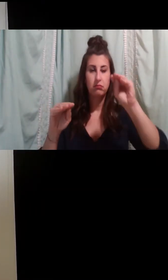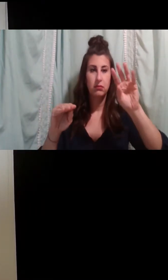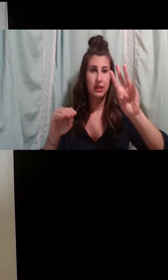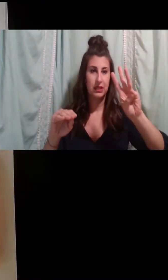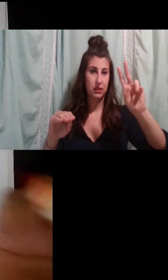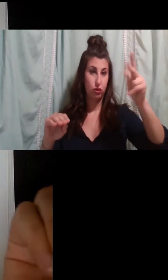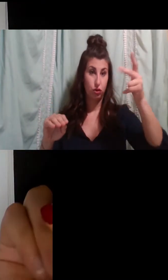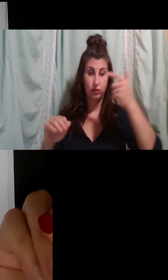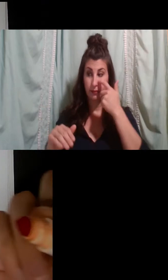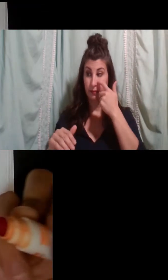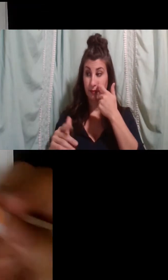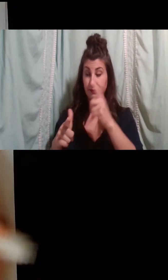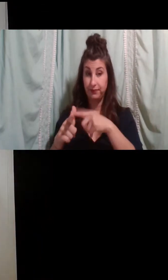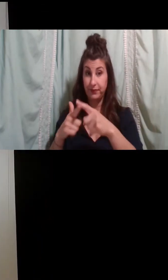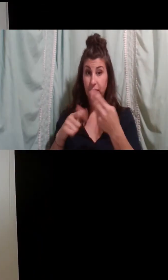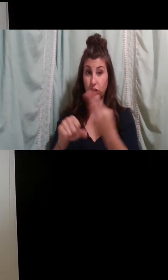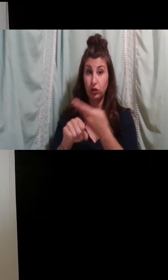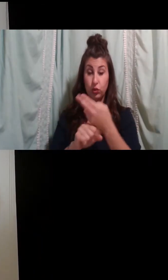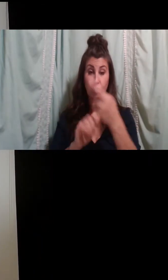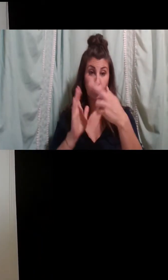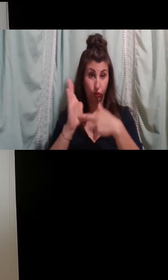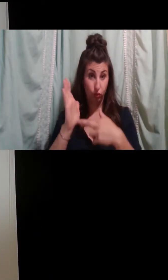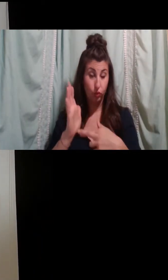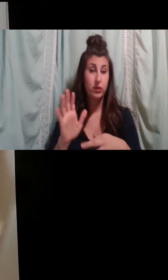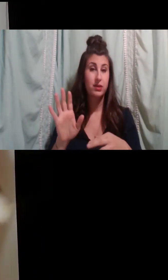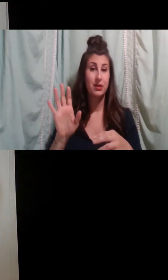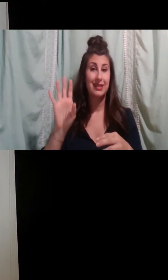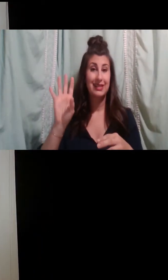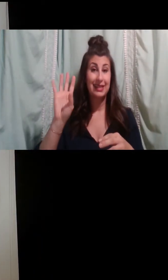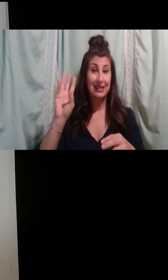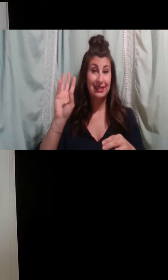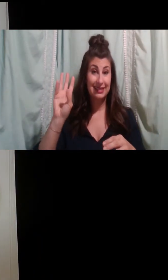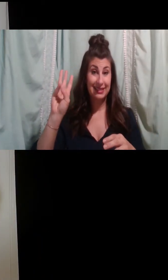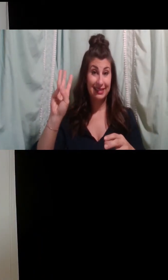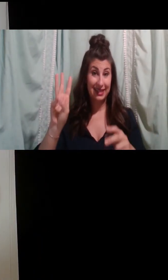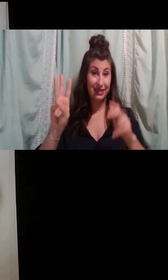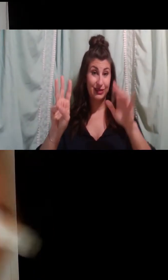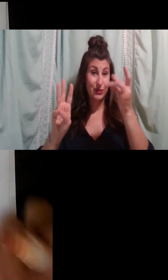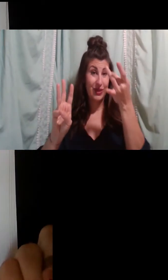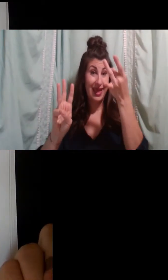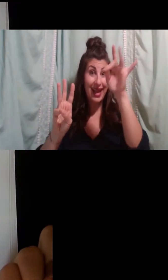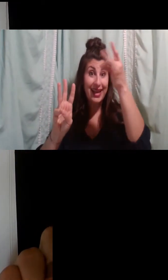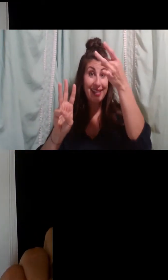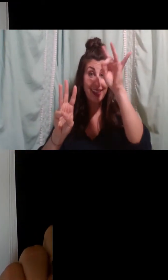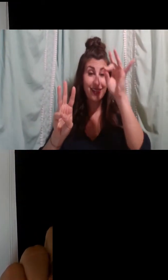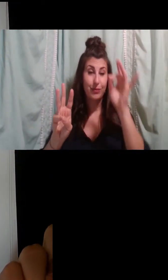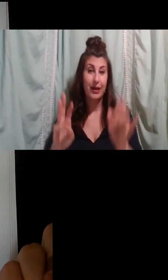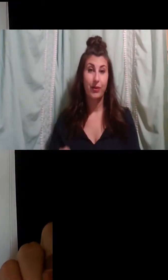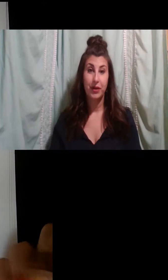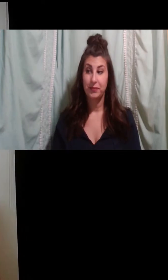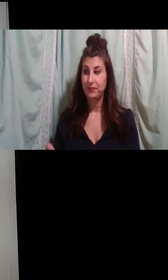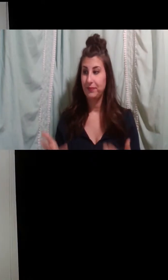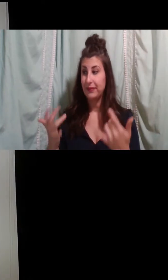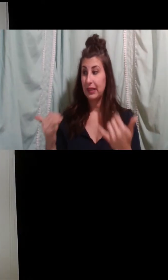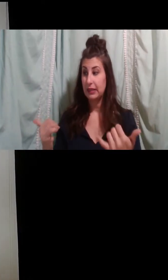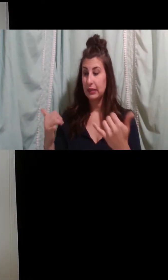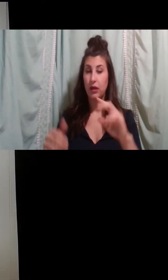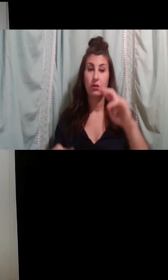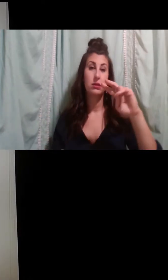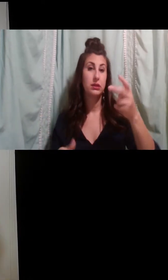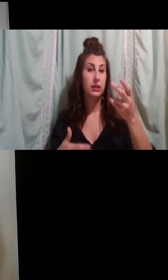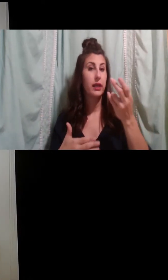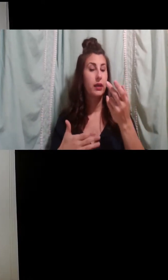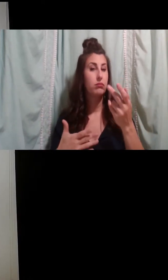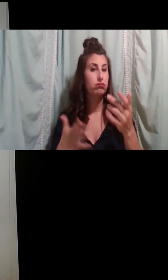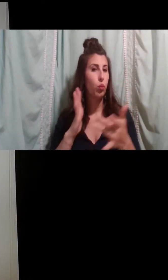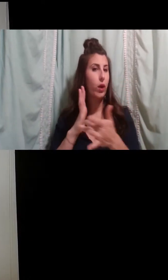top. All right, and then use rules, so it'll be 6 to the 18th power. Okay, now let's look